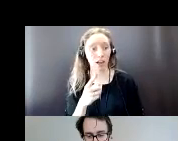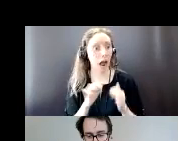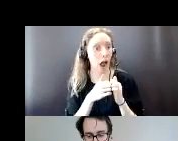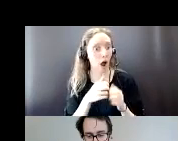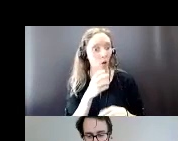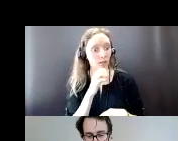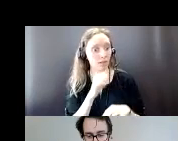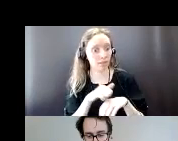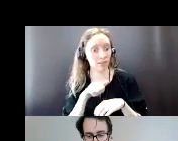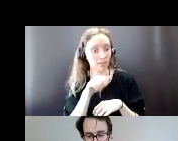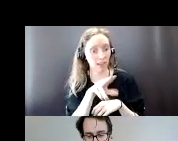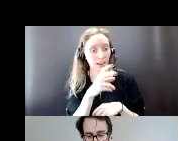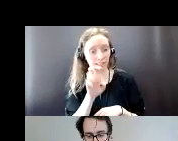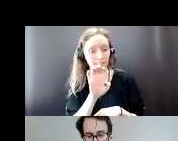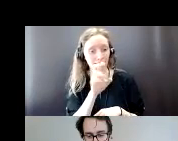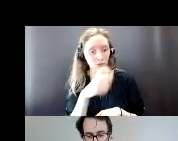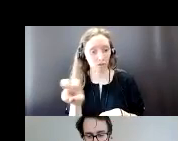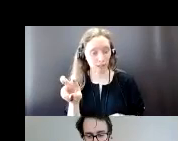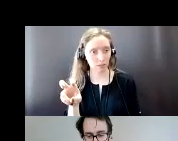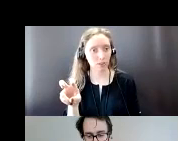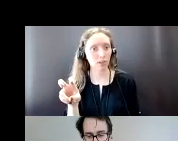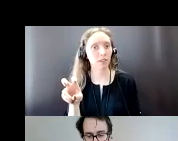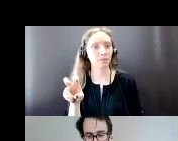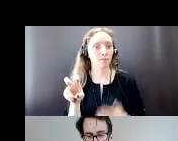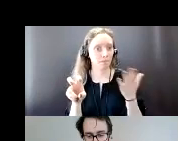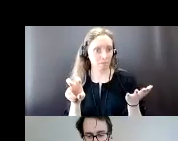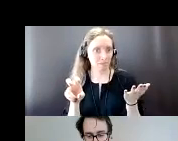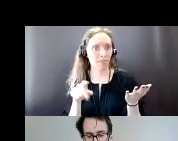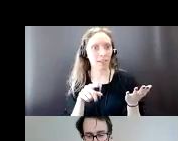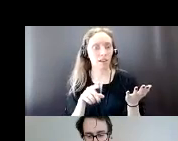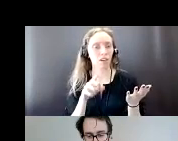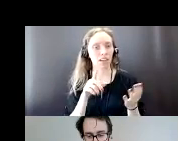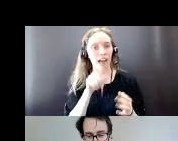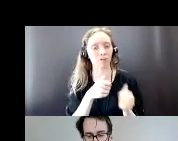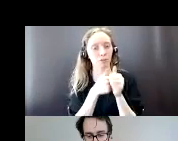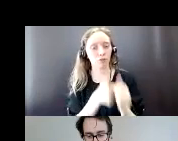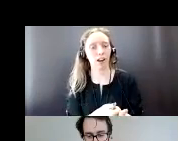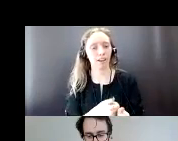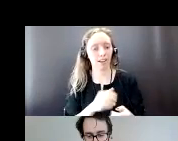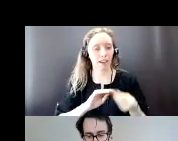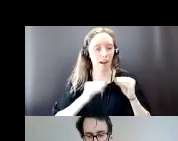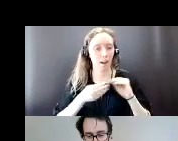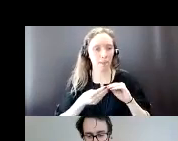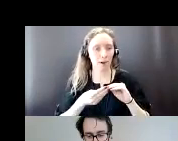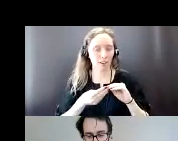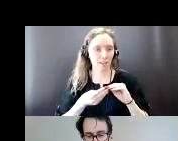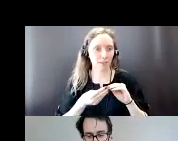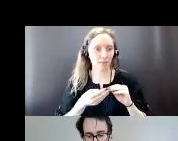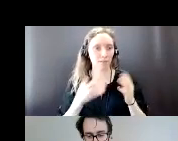once I get the tracking number, you'll get the funds. So the fraudulent e-transfer email is sent